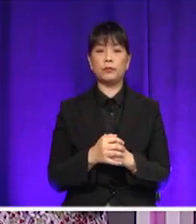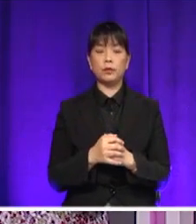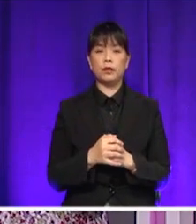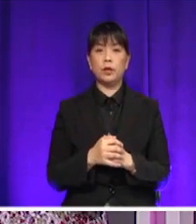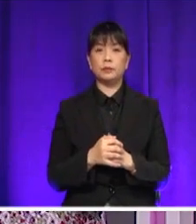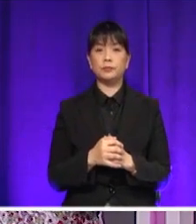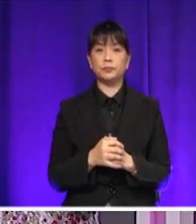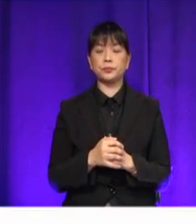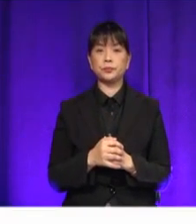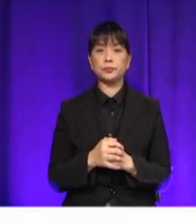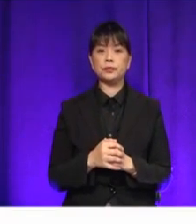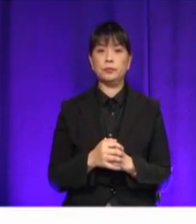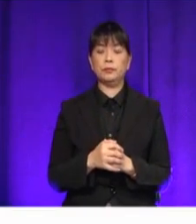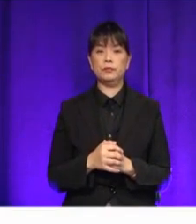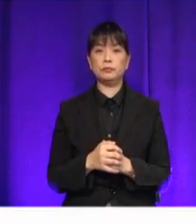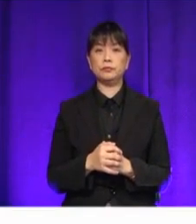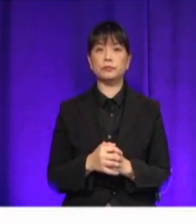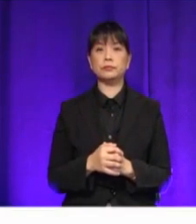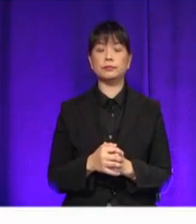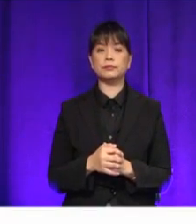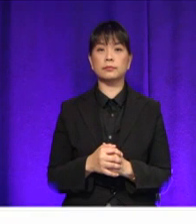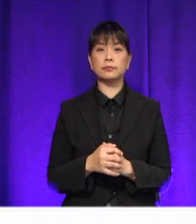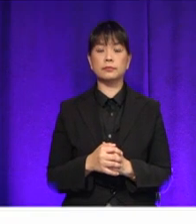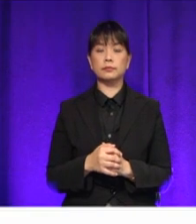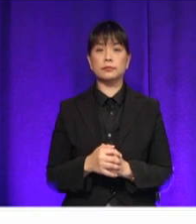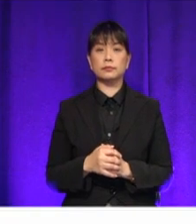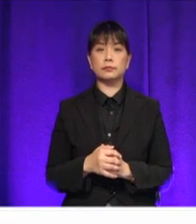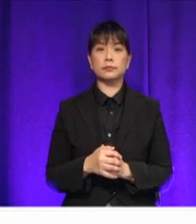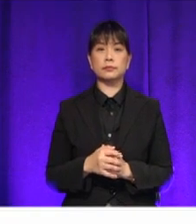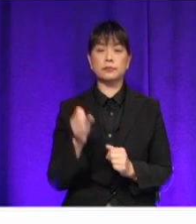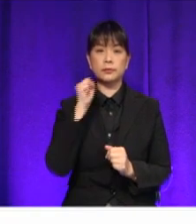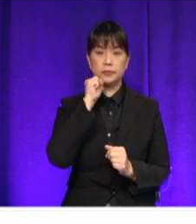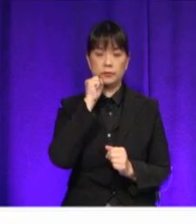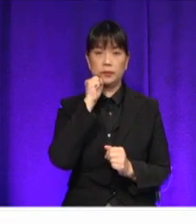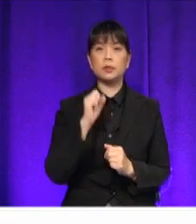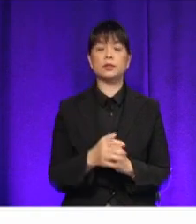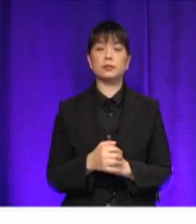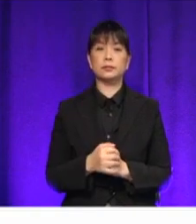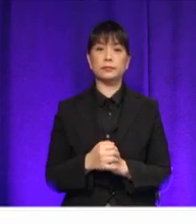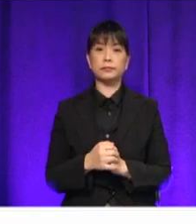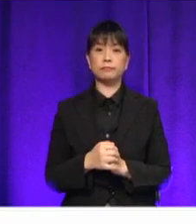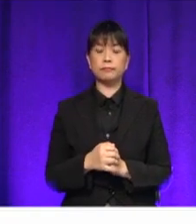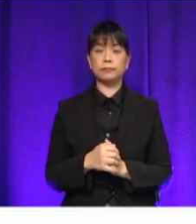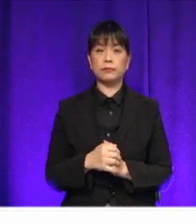Srivasan or Sharina, whichever of you would like to present. Okay, Sharina, thank you.